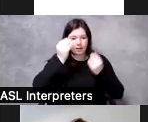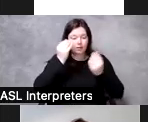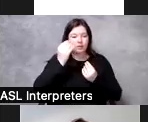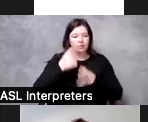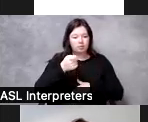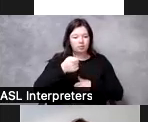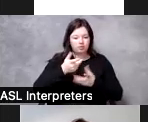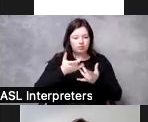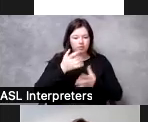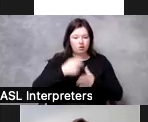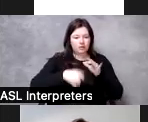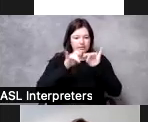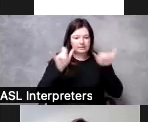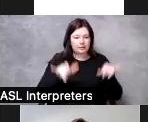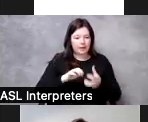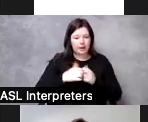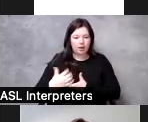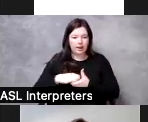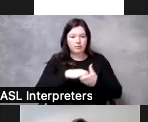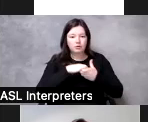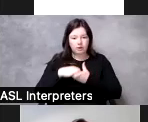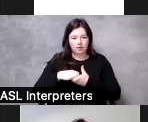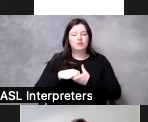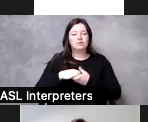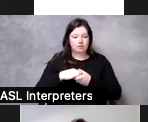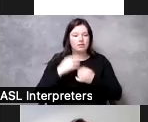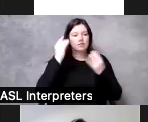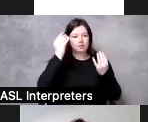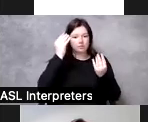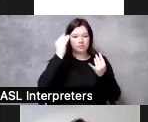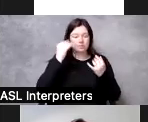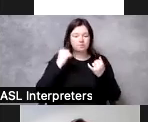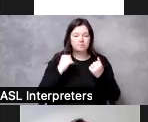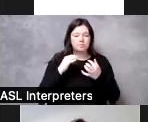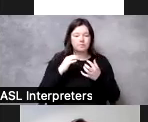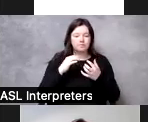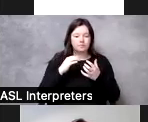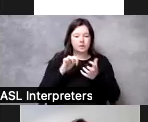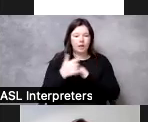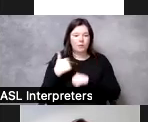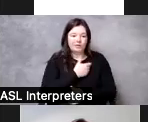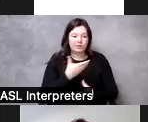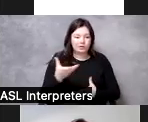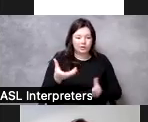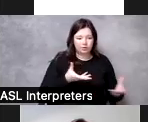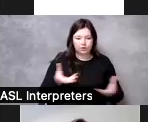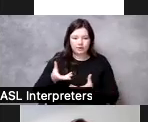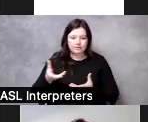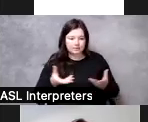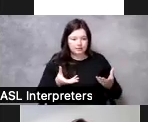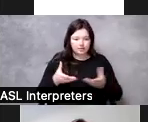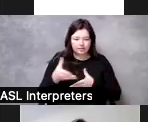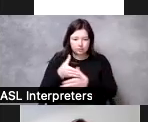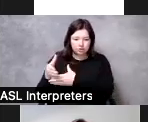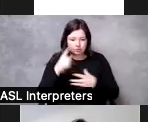system collaboration, and thinking about how we're interacting, and just that shared